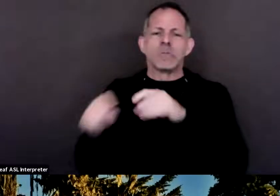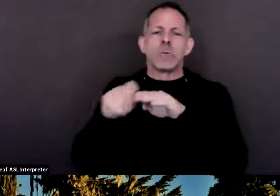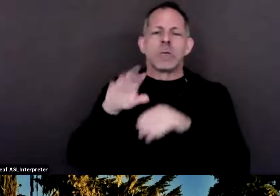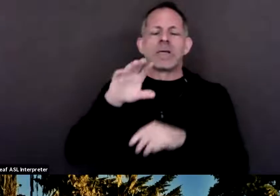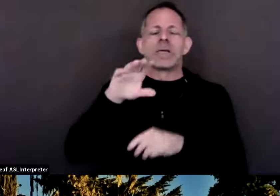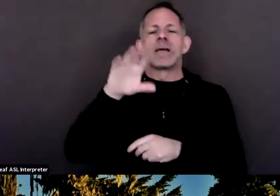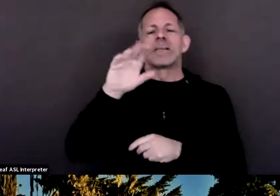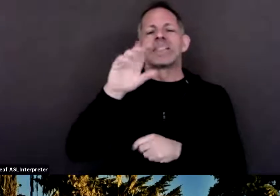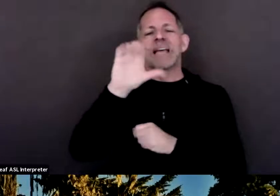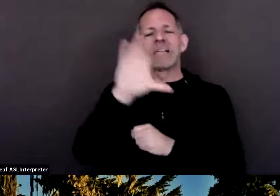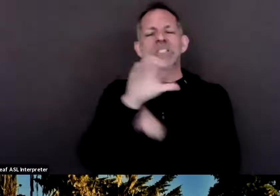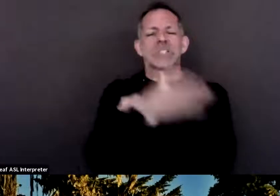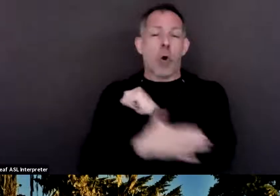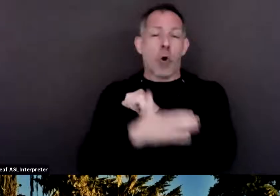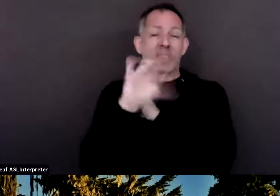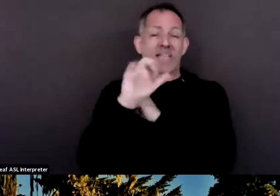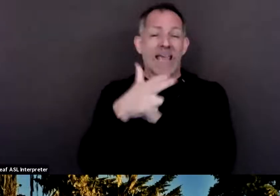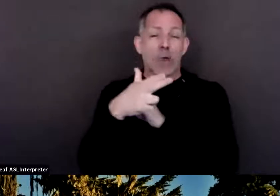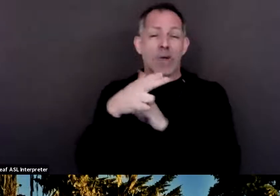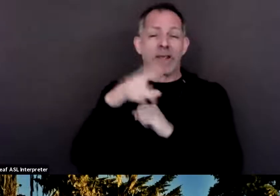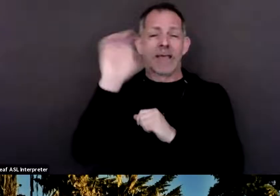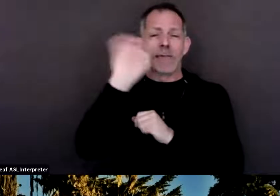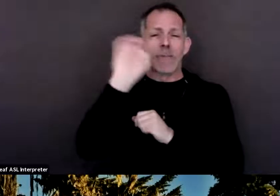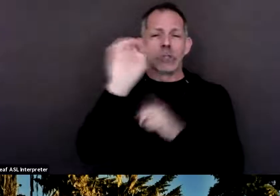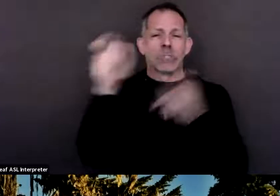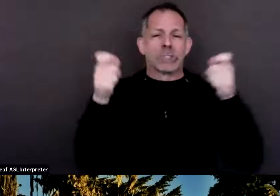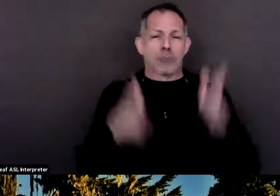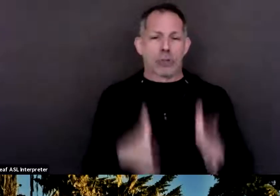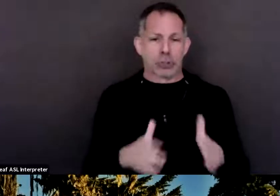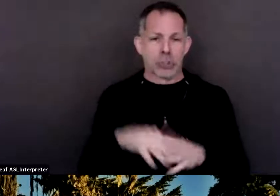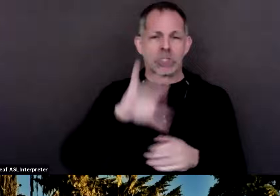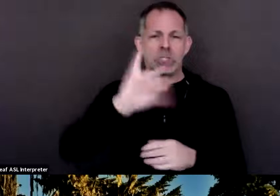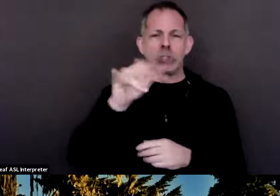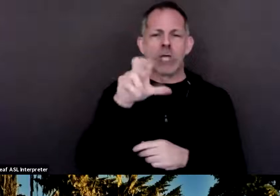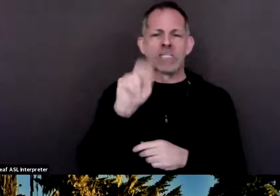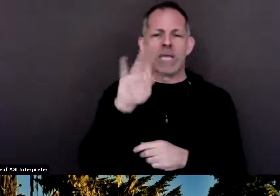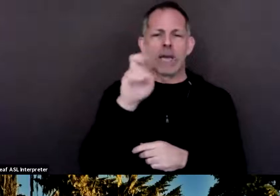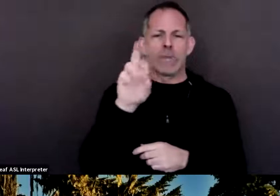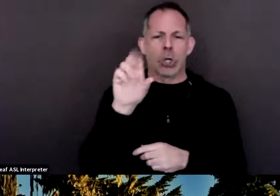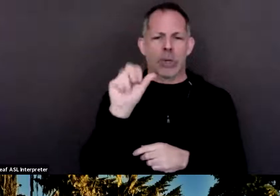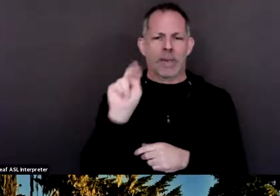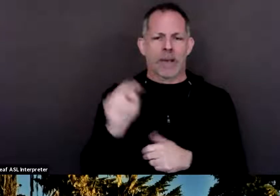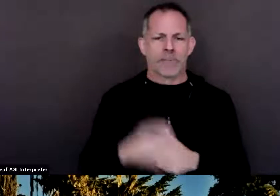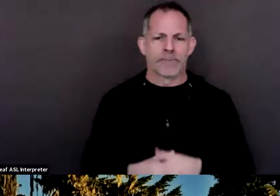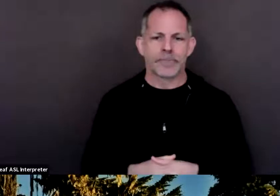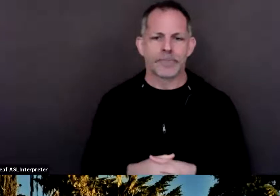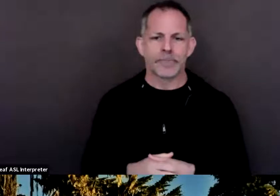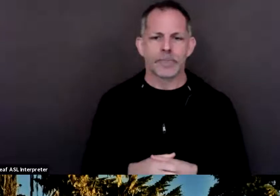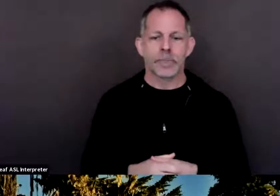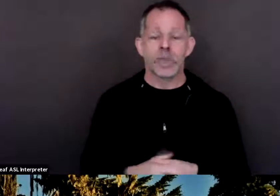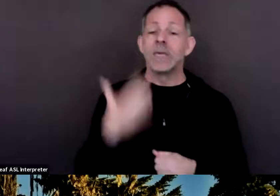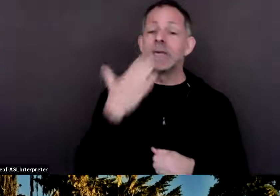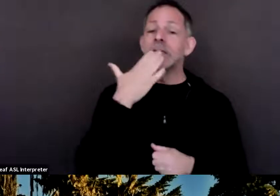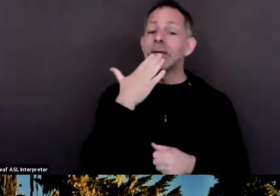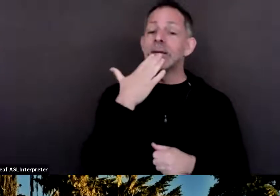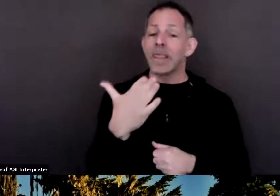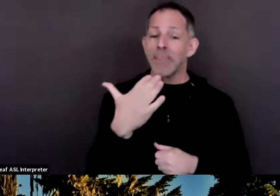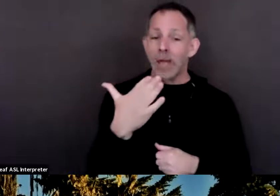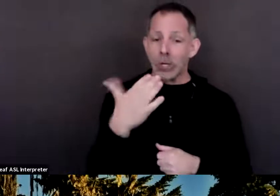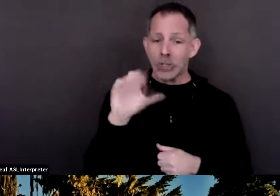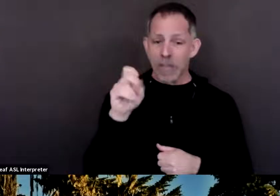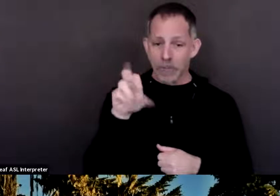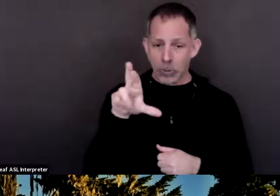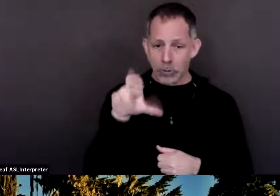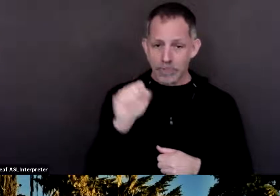Jason. Thanks, Dr. Spitters, and good morning, everyone. Just want to add a couple of details to what's